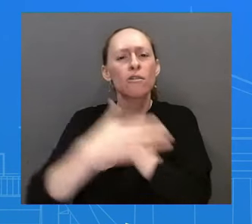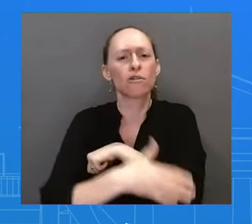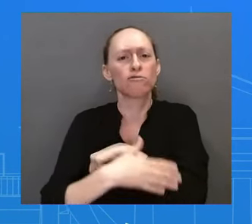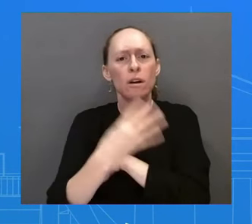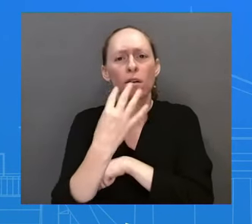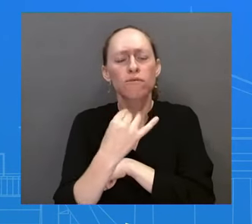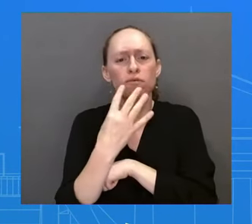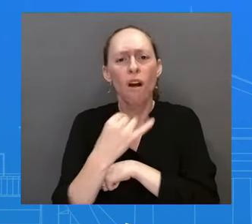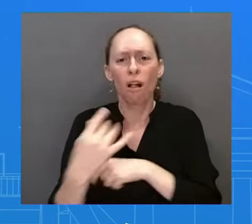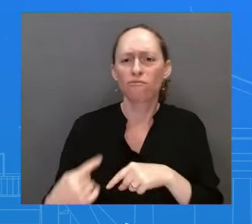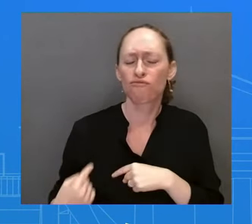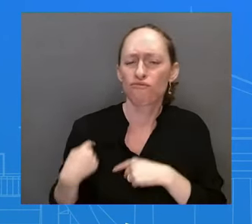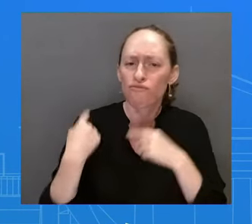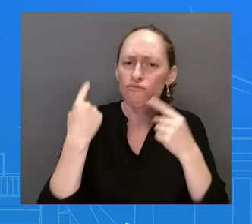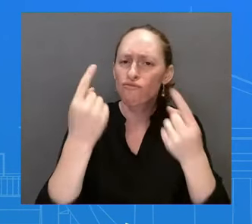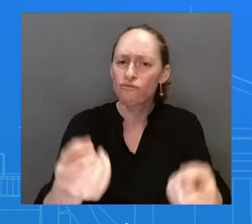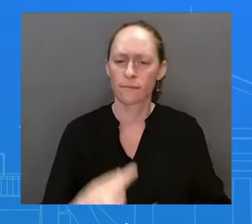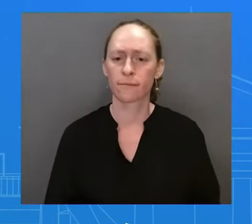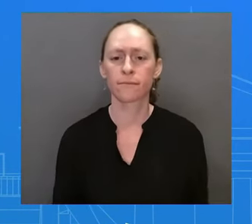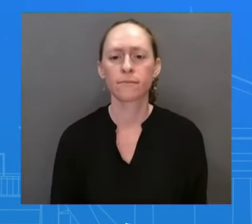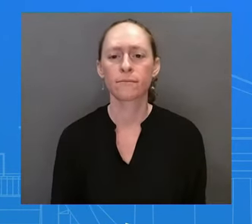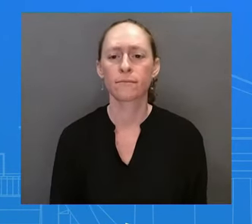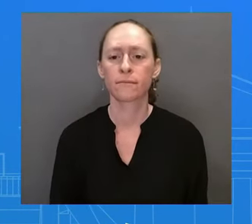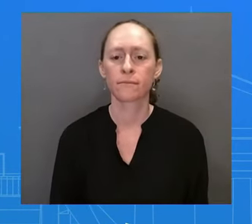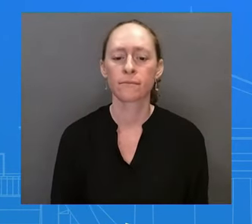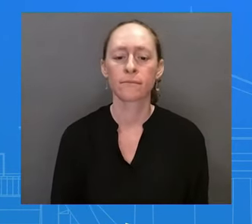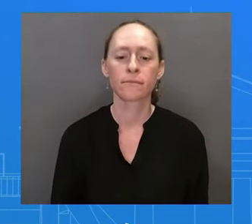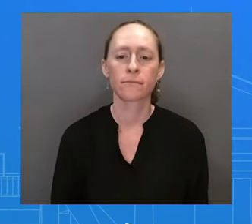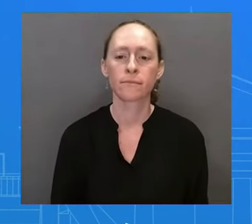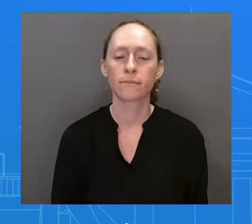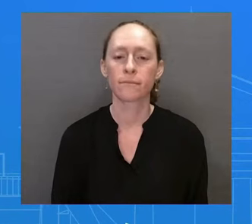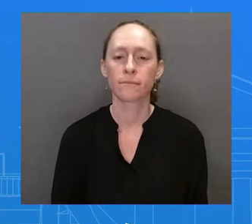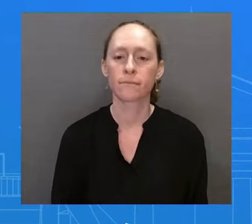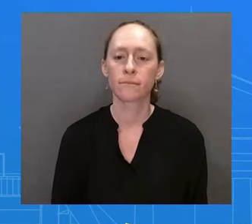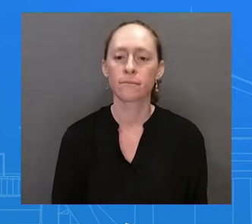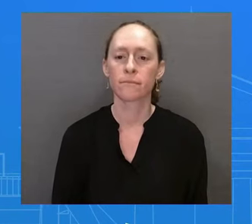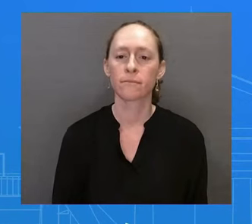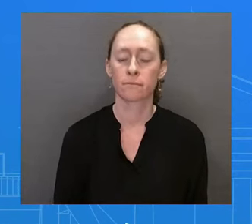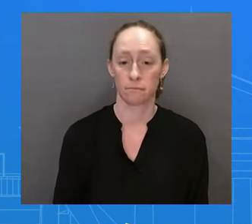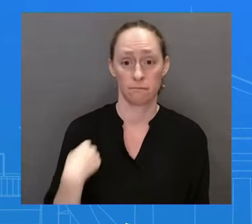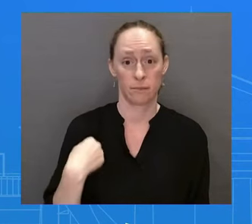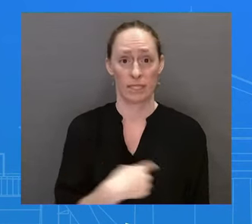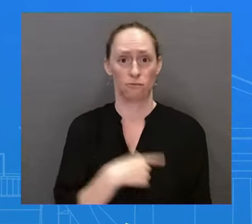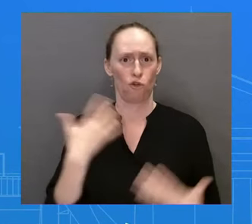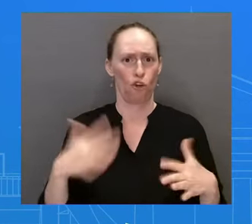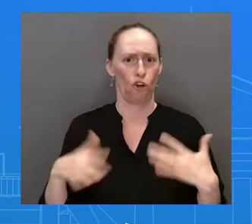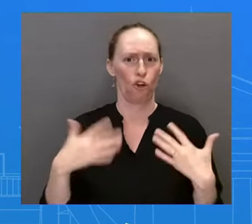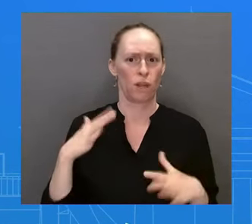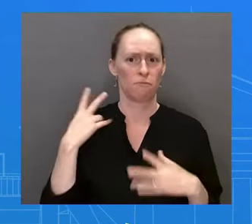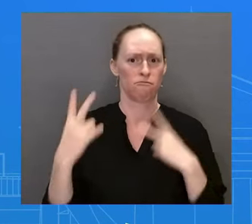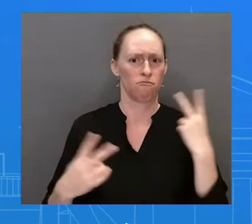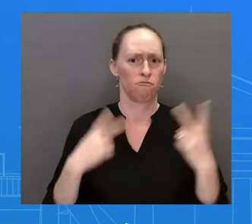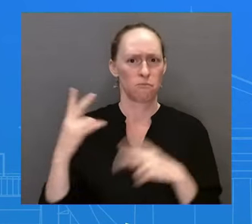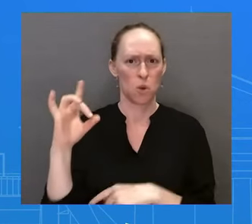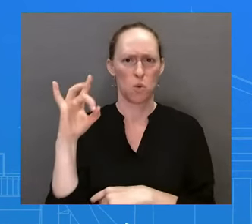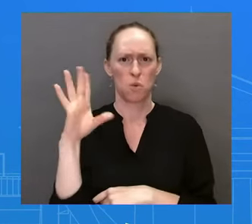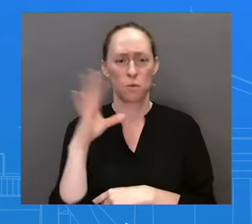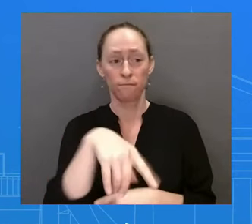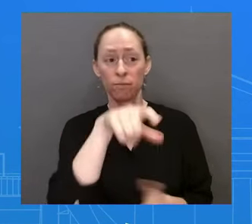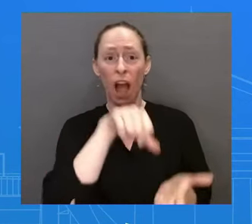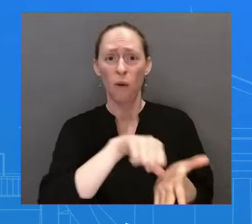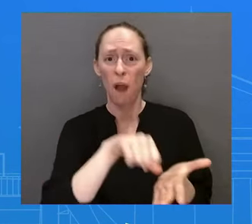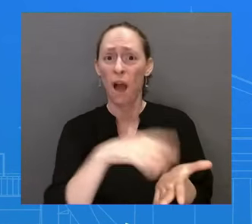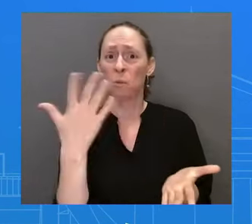continuing destabilizing behavior and threats coming from Iran in the region. Again, I'm not going to confirm press reports about deals or no